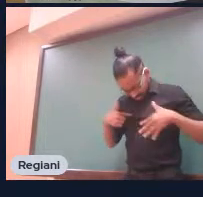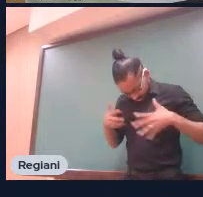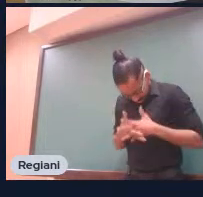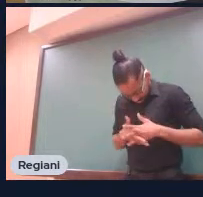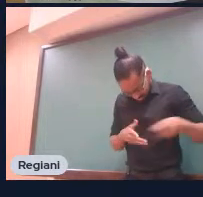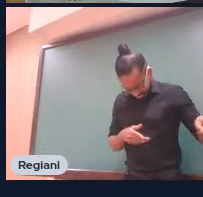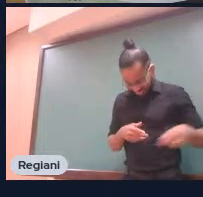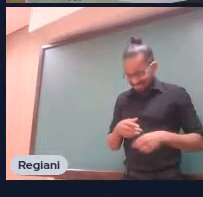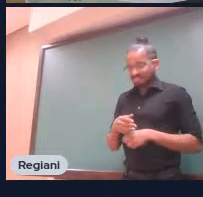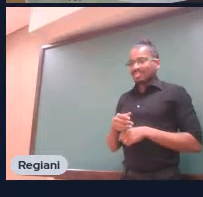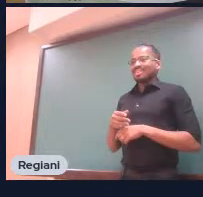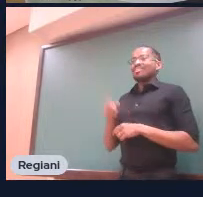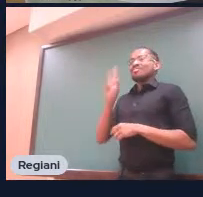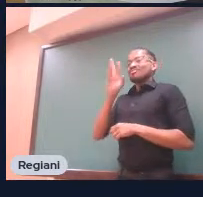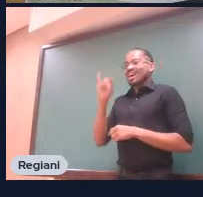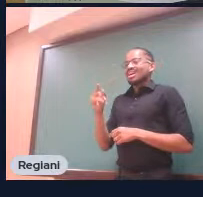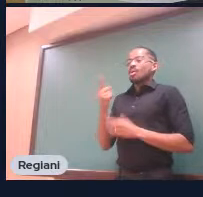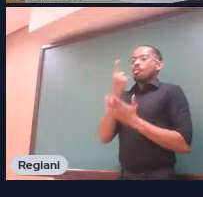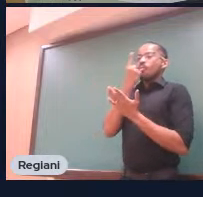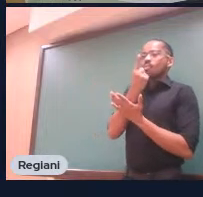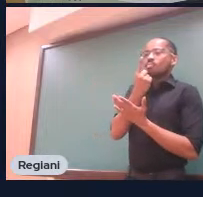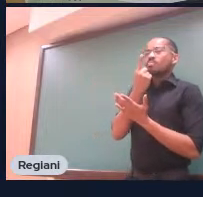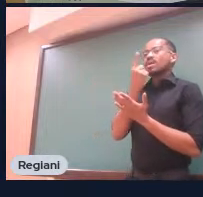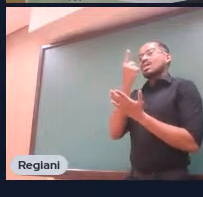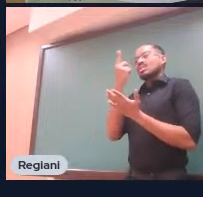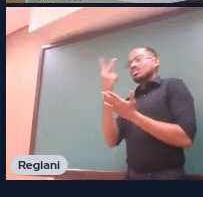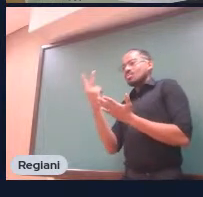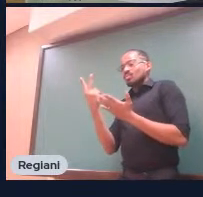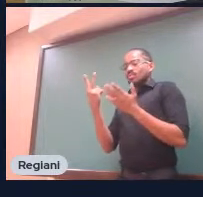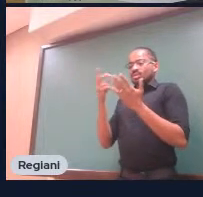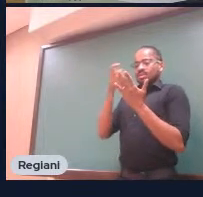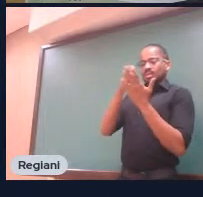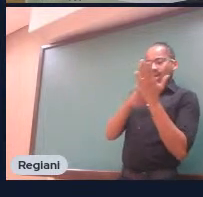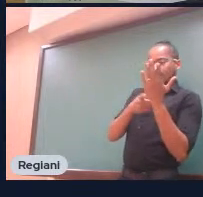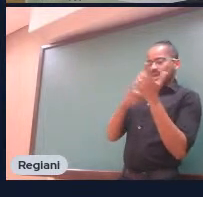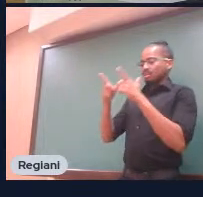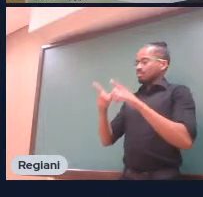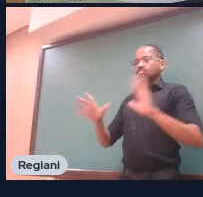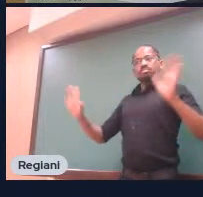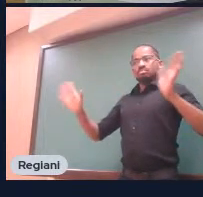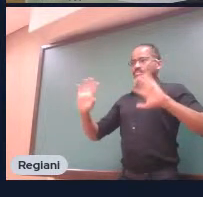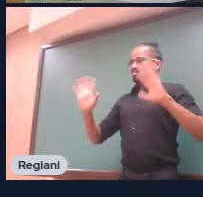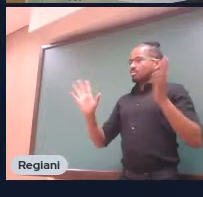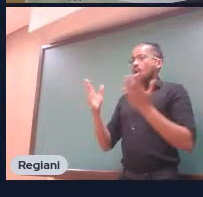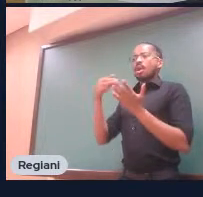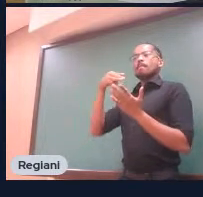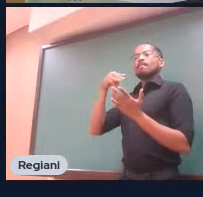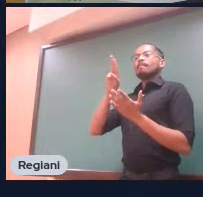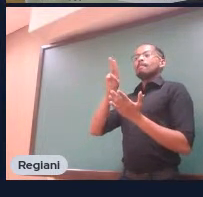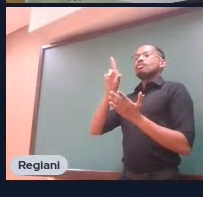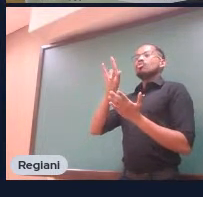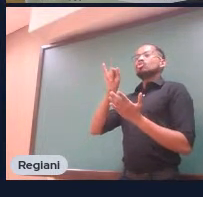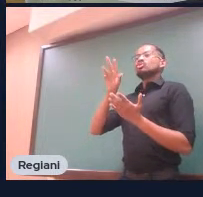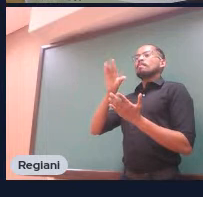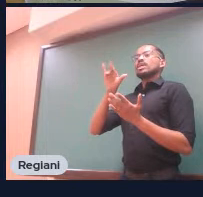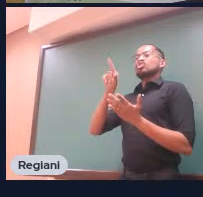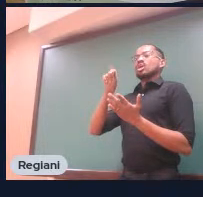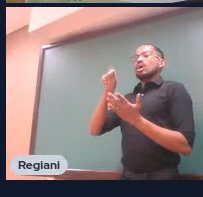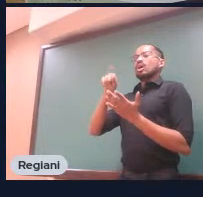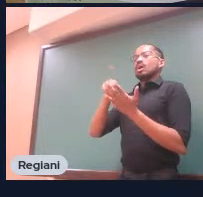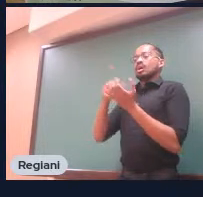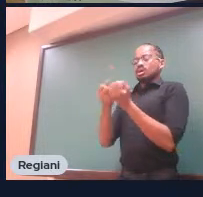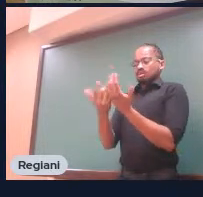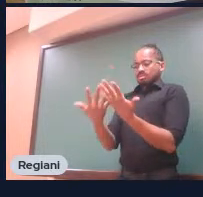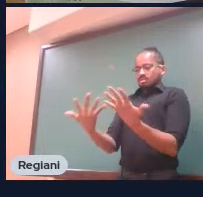from 1, 2, or 3 media to multimedia. Now we go to the multilingual, and from monolingual, bilingual